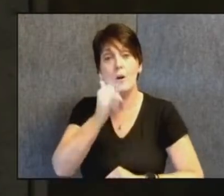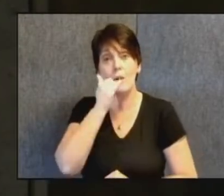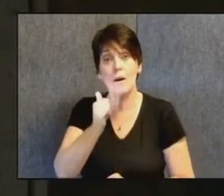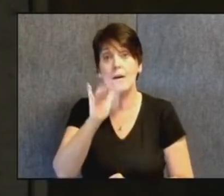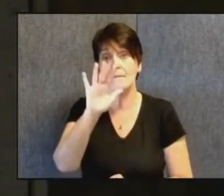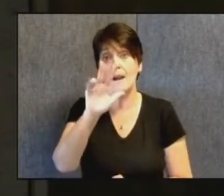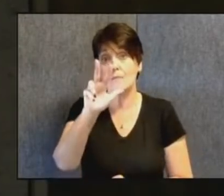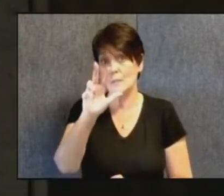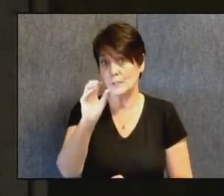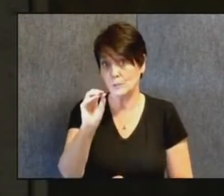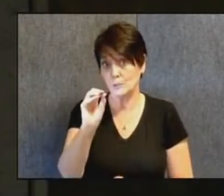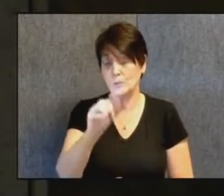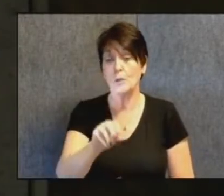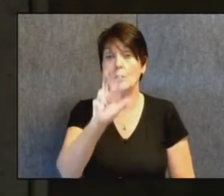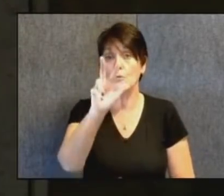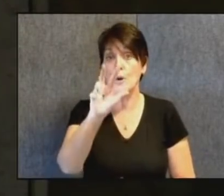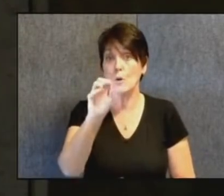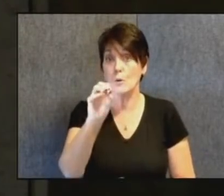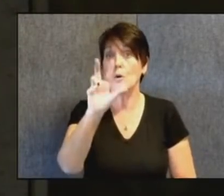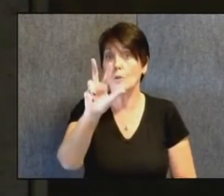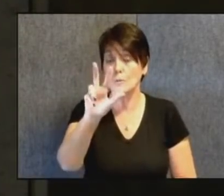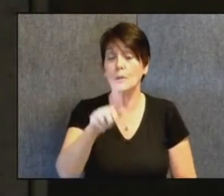is